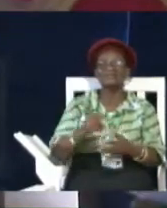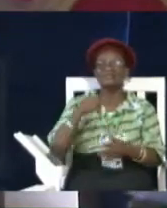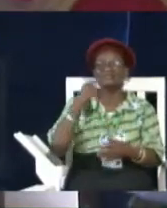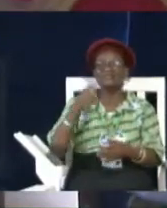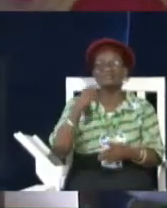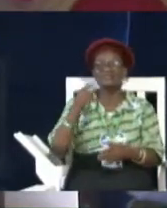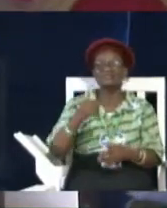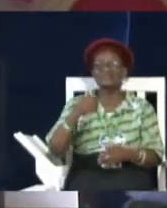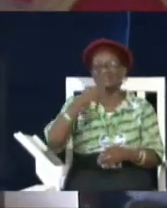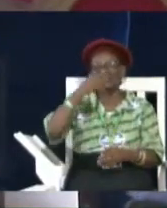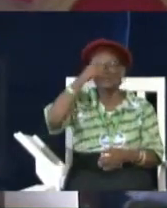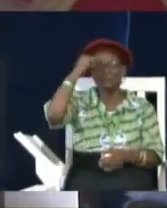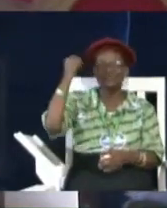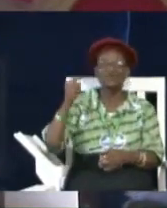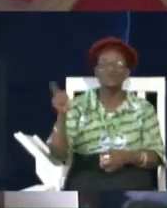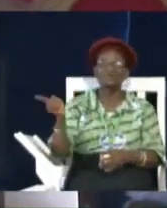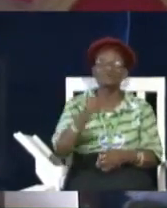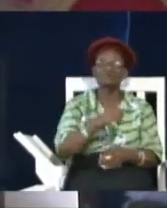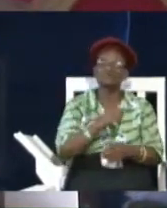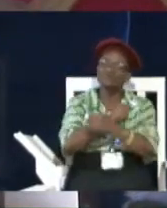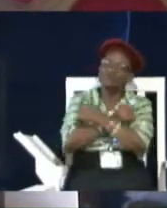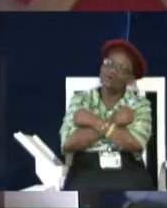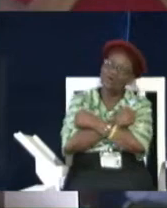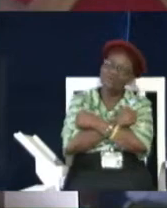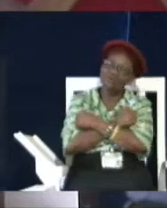because you love